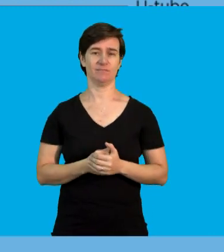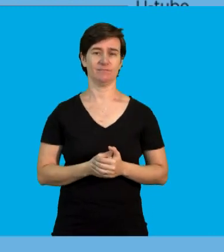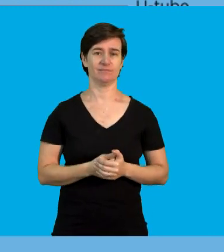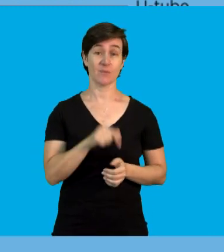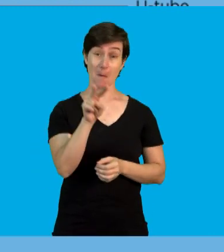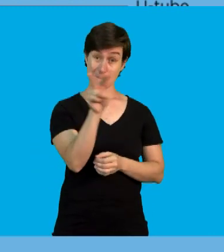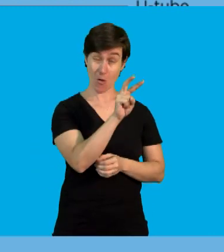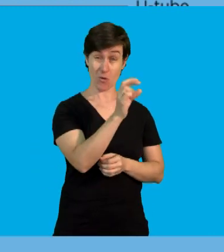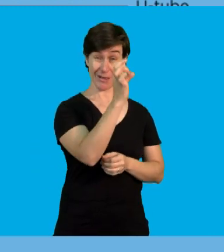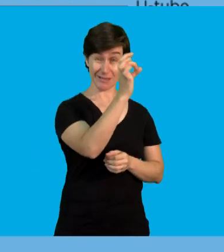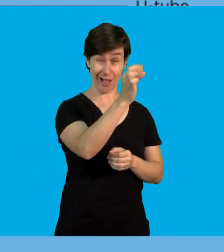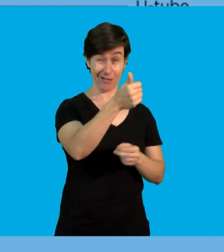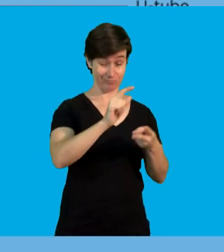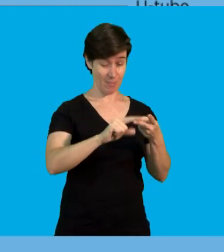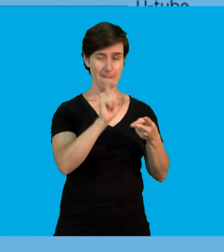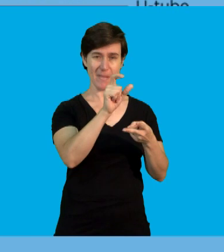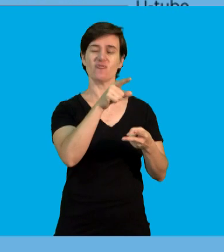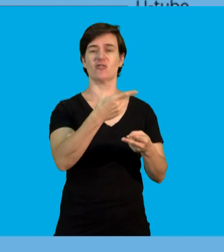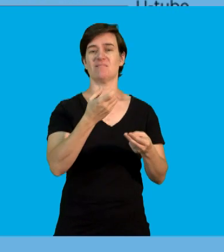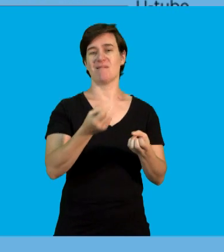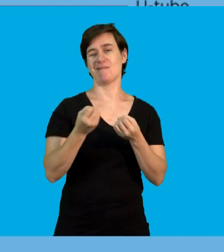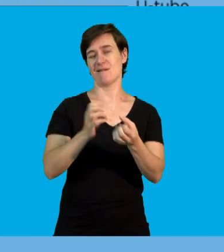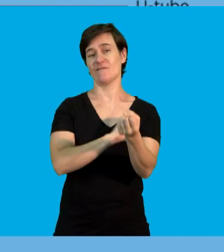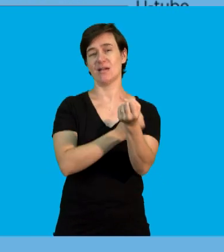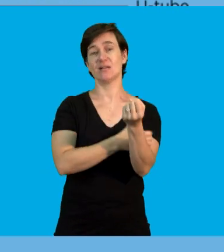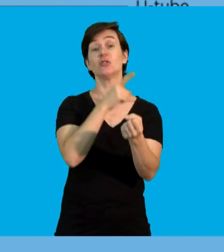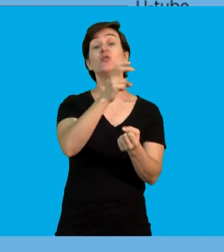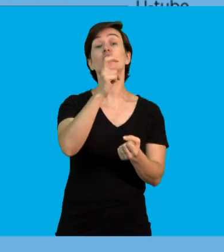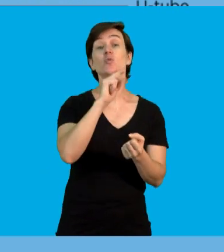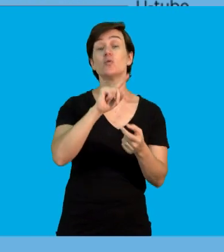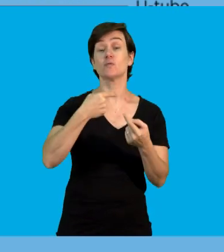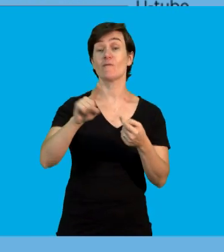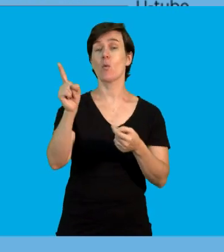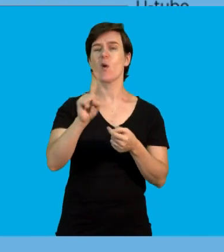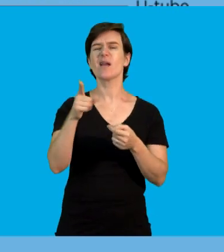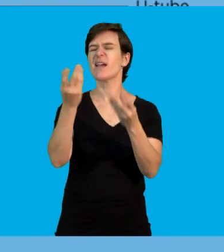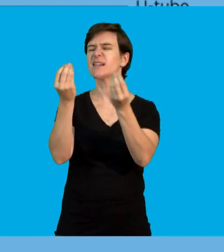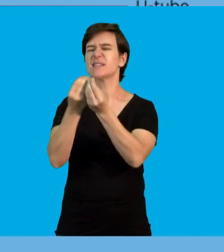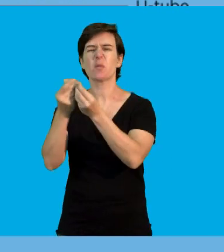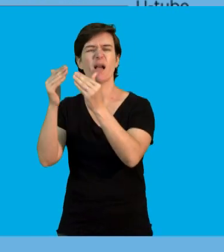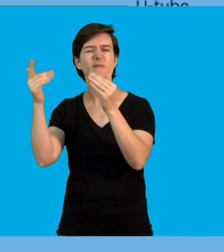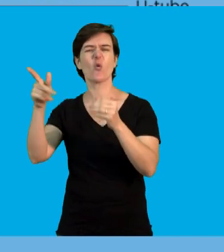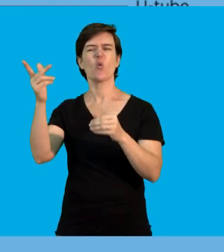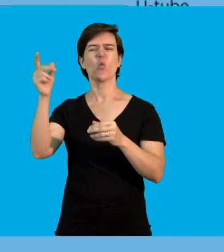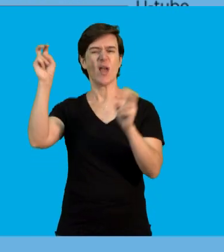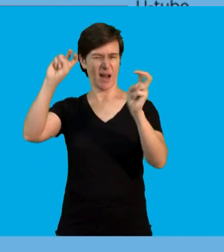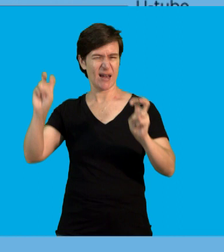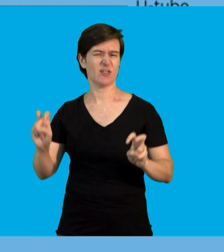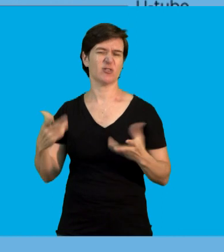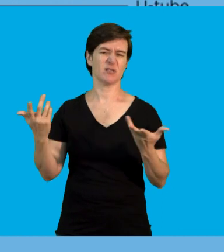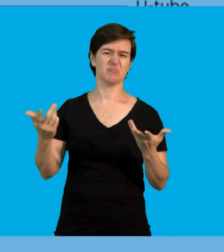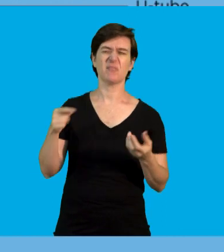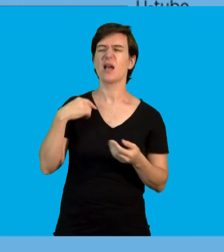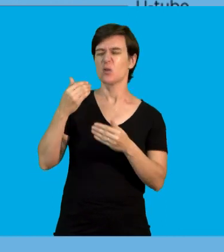and batteries, they are a source of energy and they are used to power electrical appliances. So the appliances that